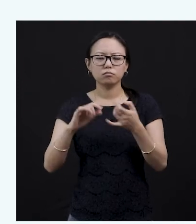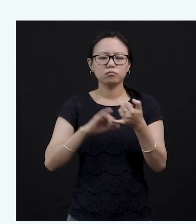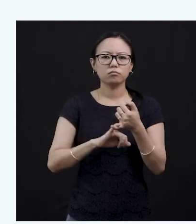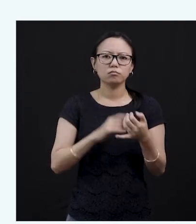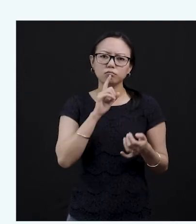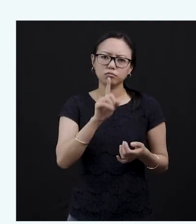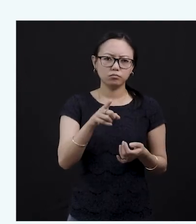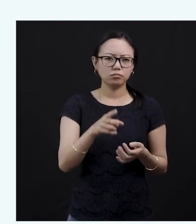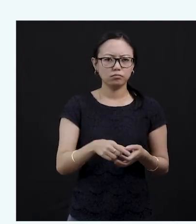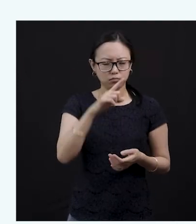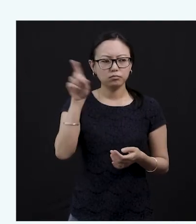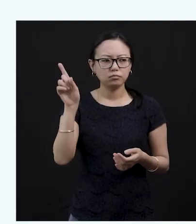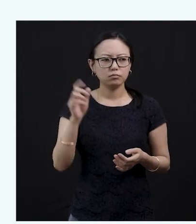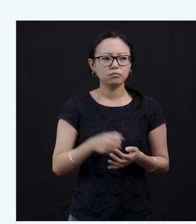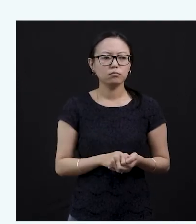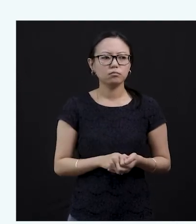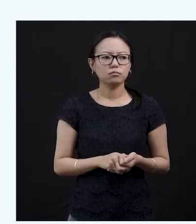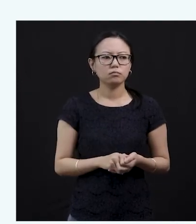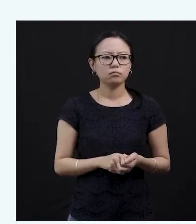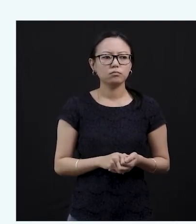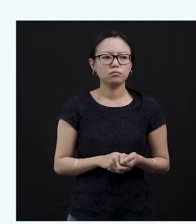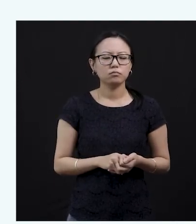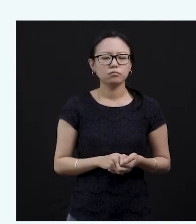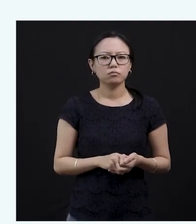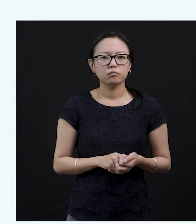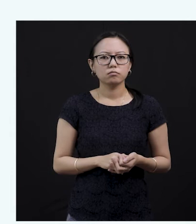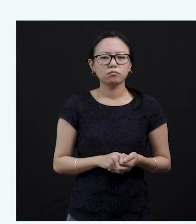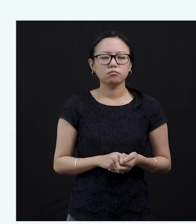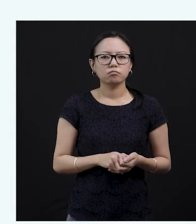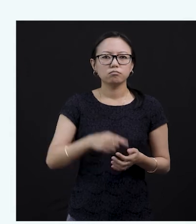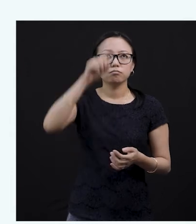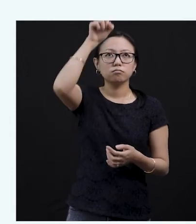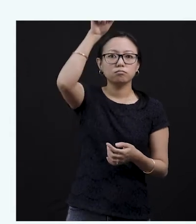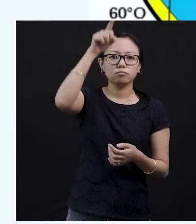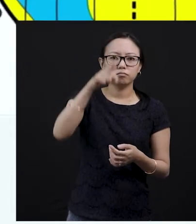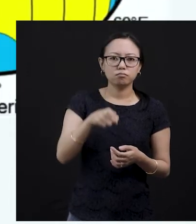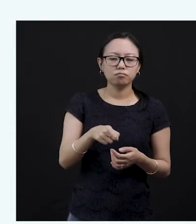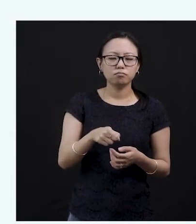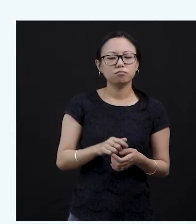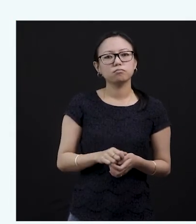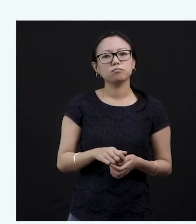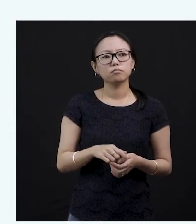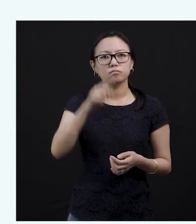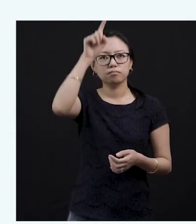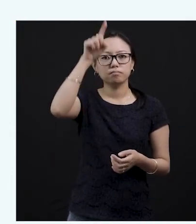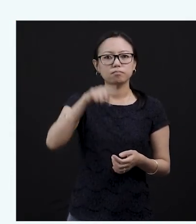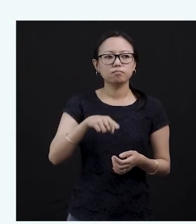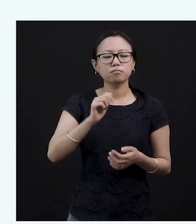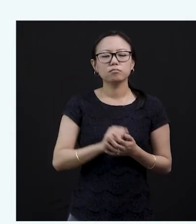and touch the South Pole are the longitudes, okay? So we